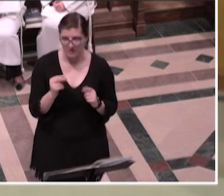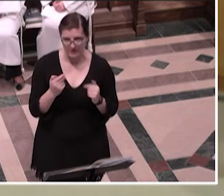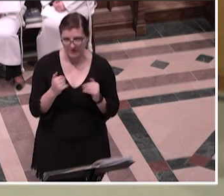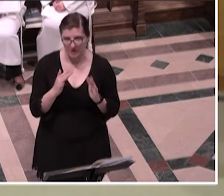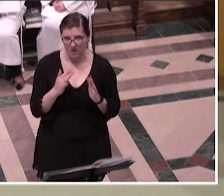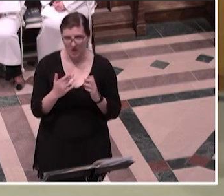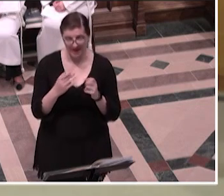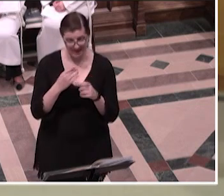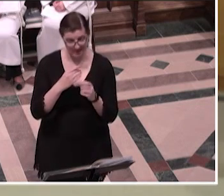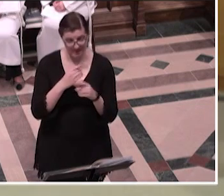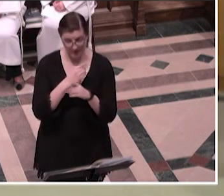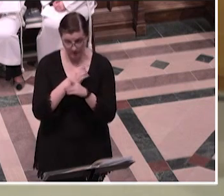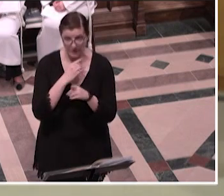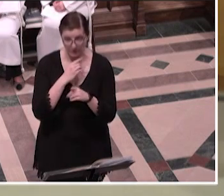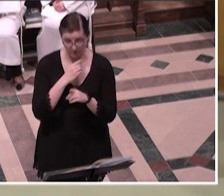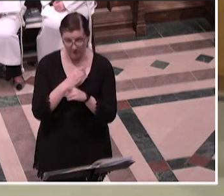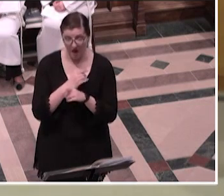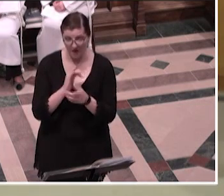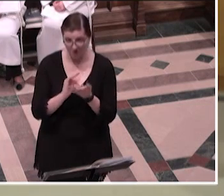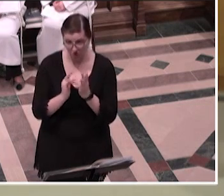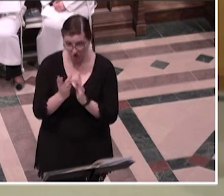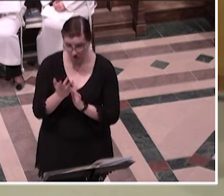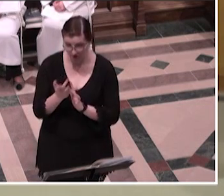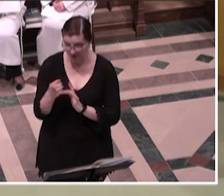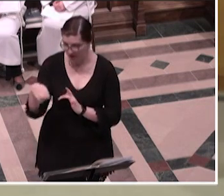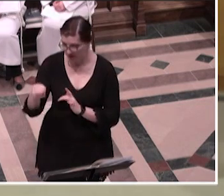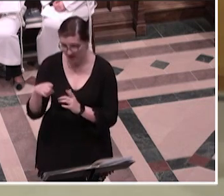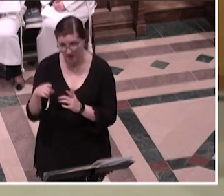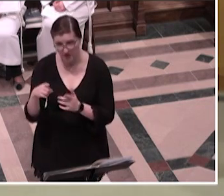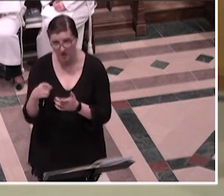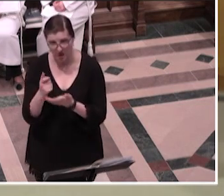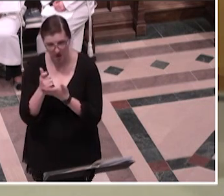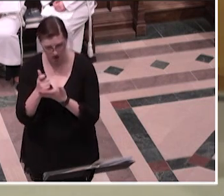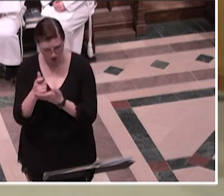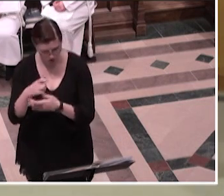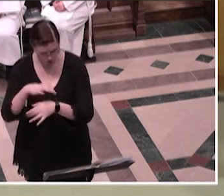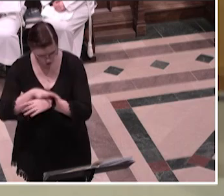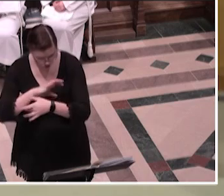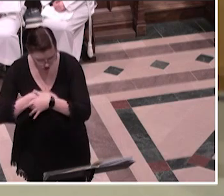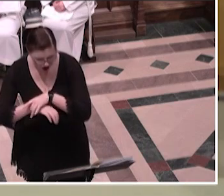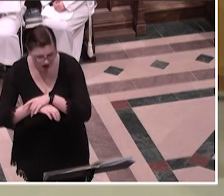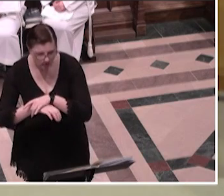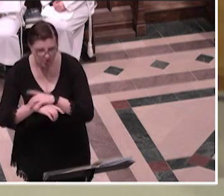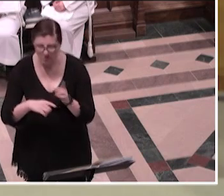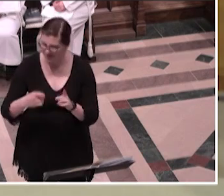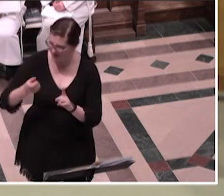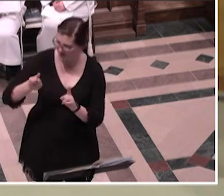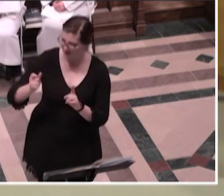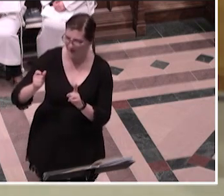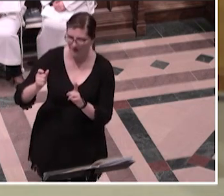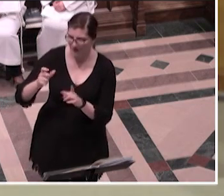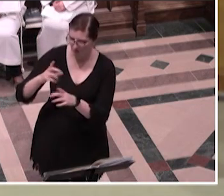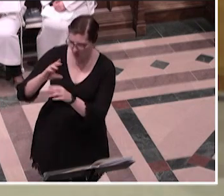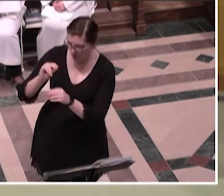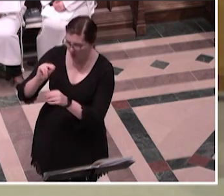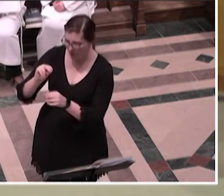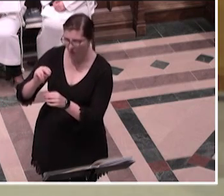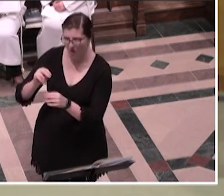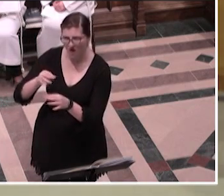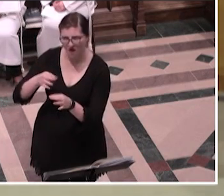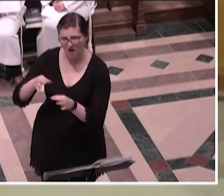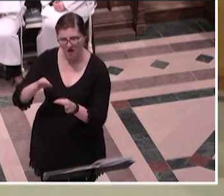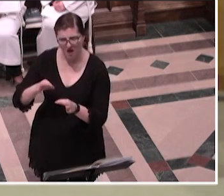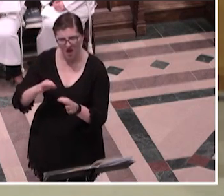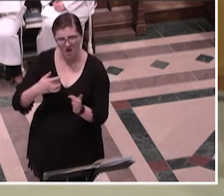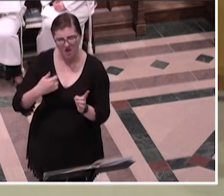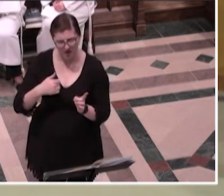defends Jesus to the Sanhedrin, who are out to arrest and kill him. Our law does not judge people without first giving them a hearing